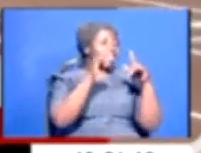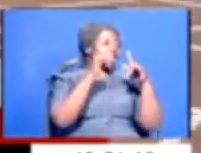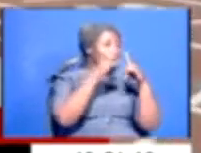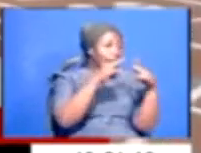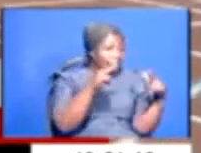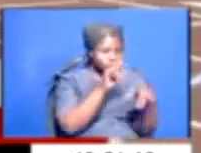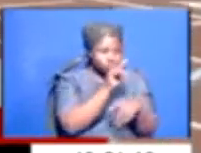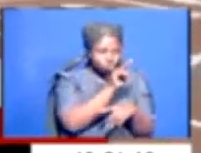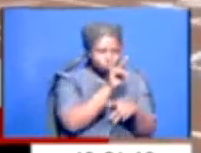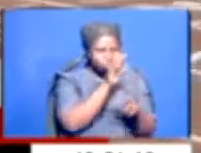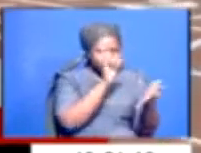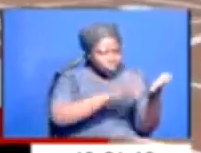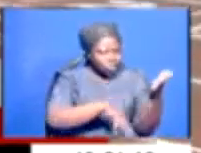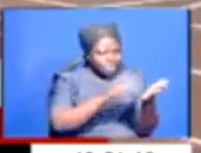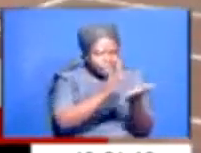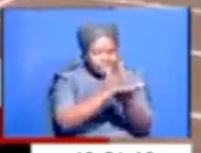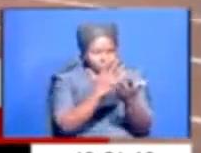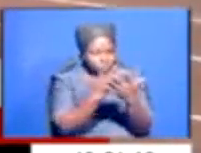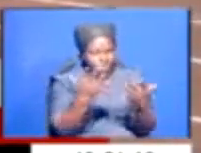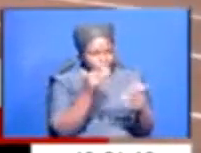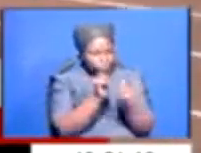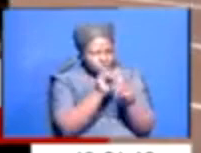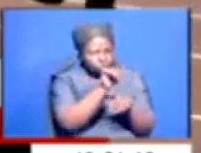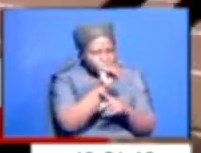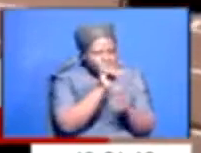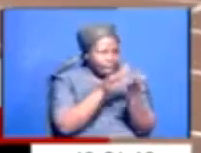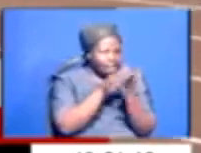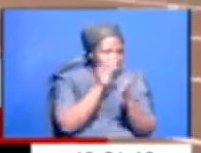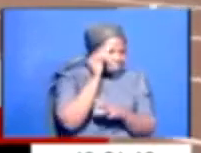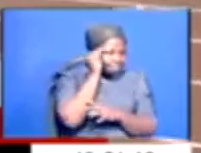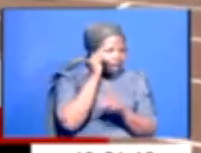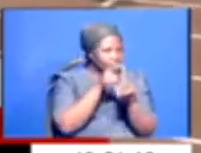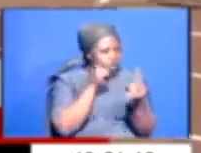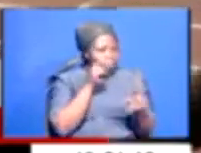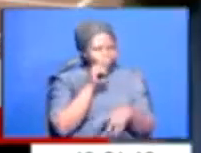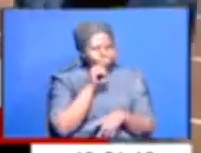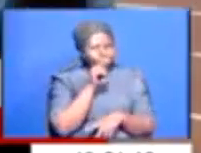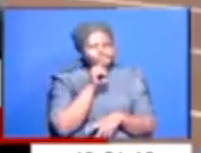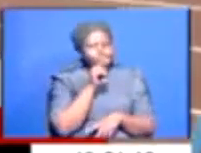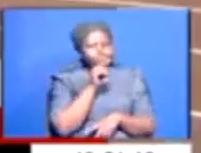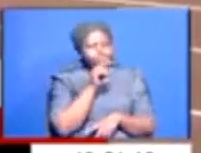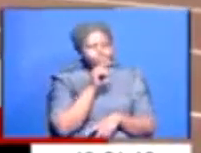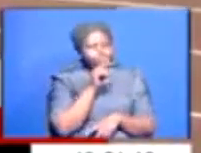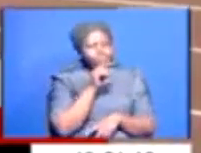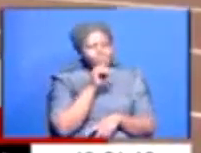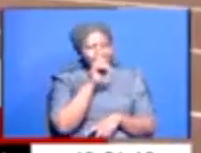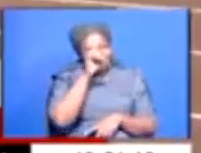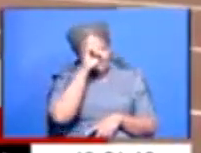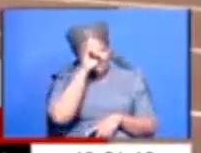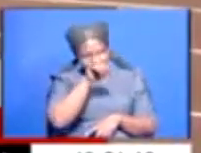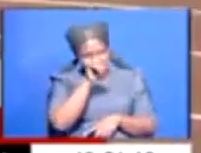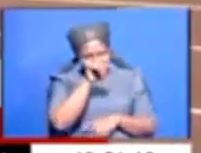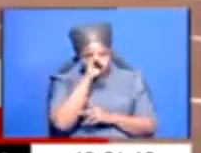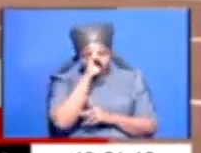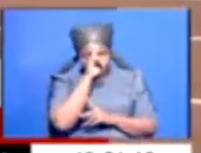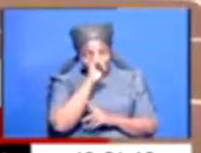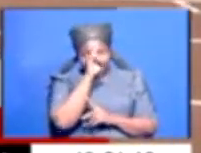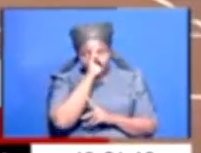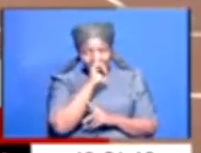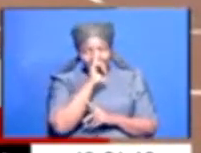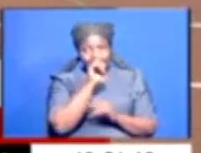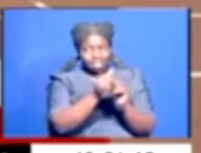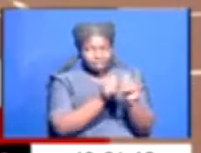what were some of the things that, you know, you were picking up from Stellenbosch, which is a serious, you know,